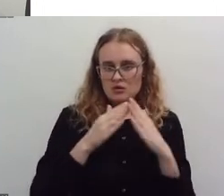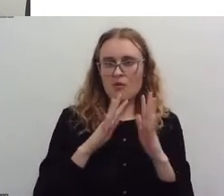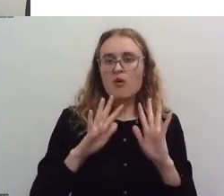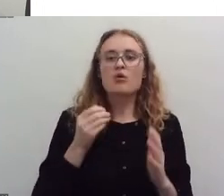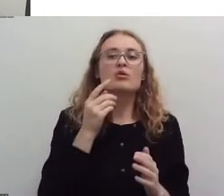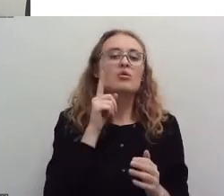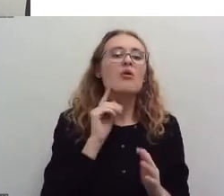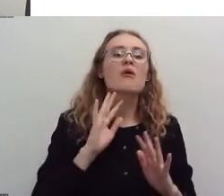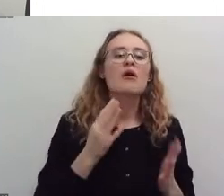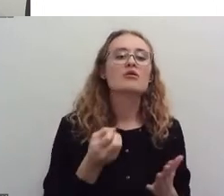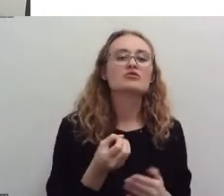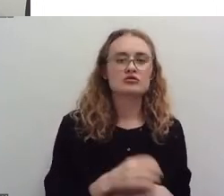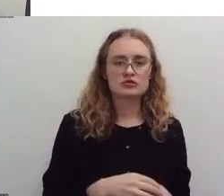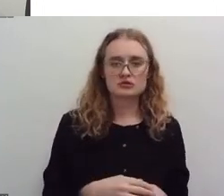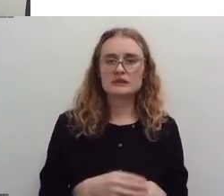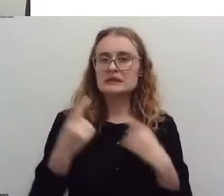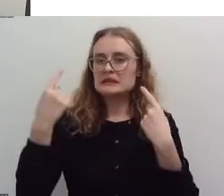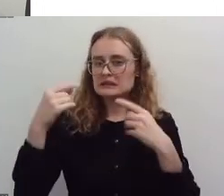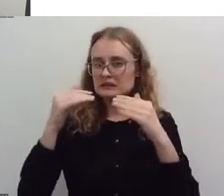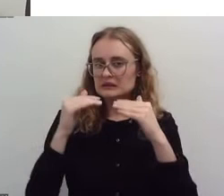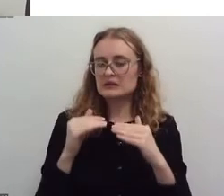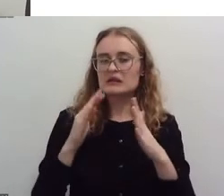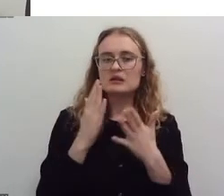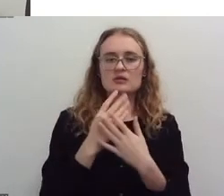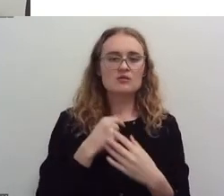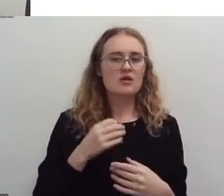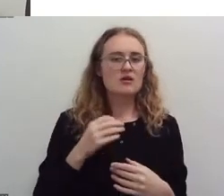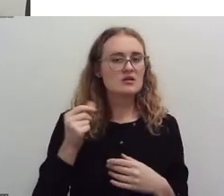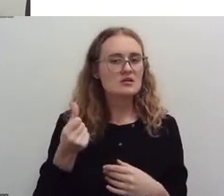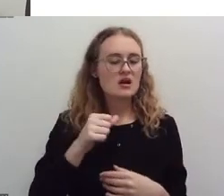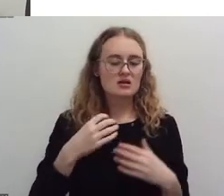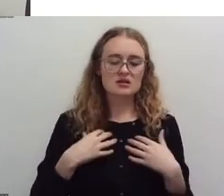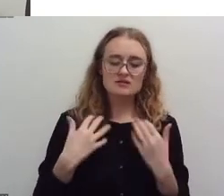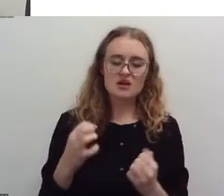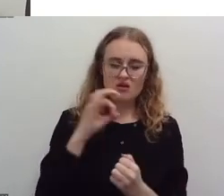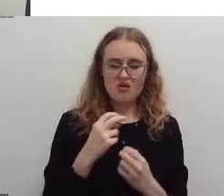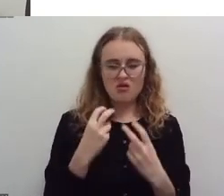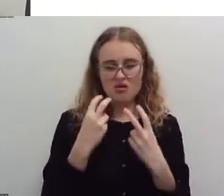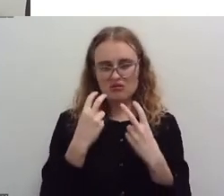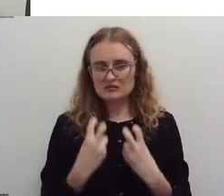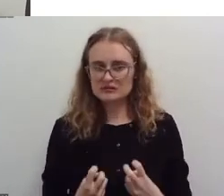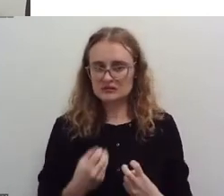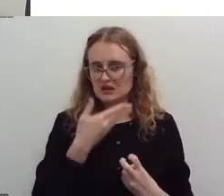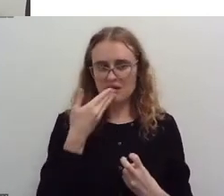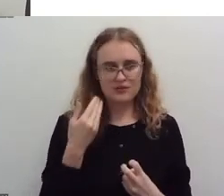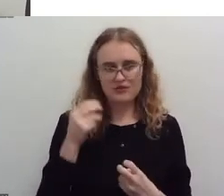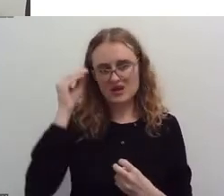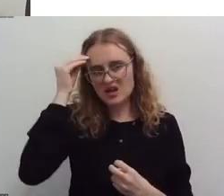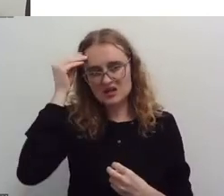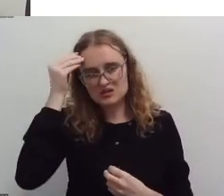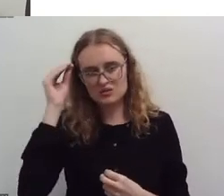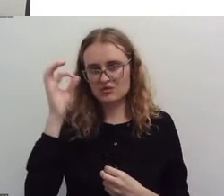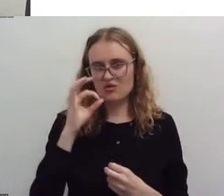My foster parents got divorced and I ended up living with my foster dad. He worked a lot, so we barely saw each other and no one kept an eye